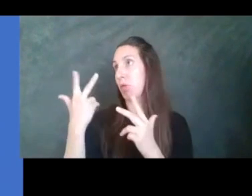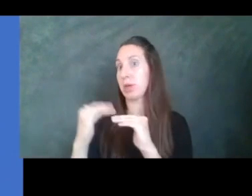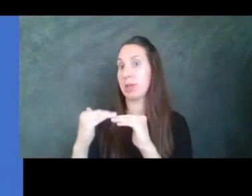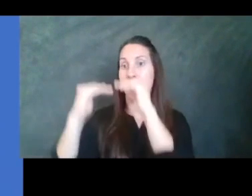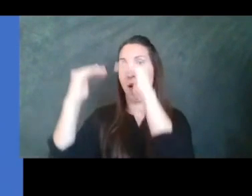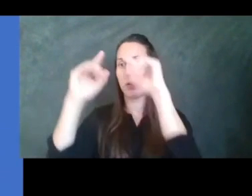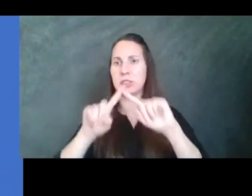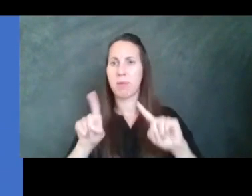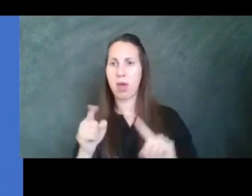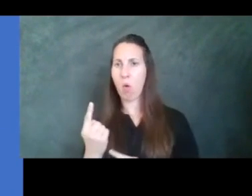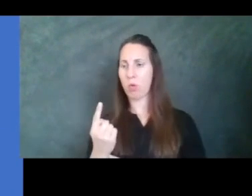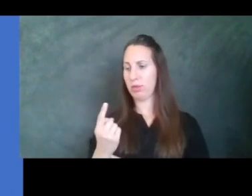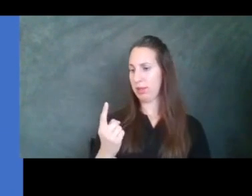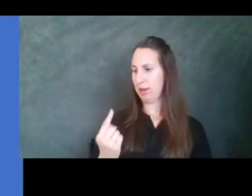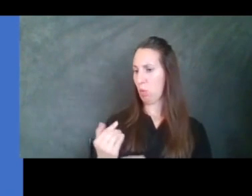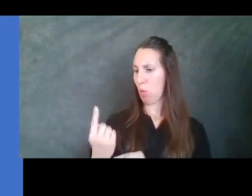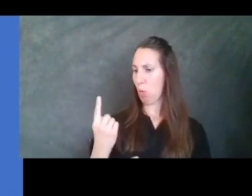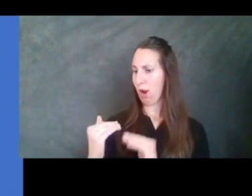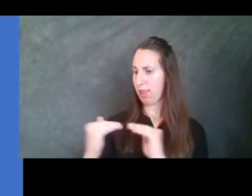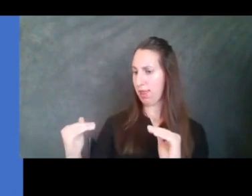with a mobility impairment.